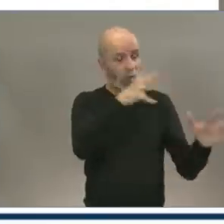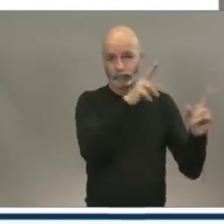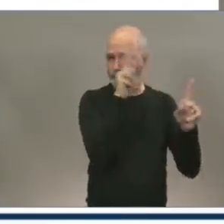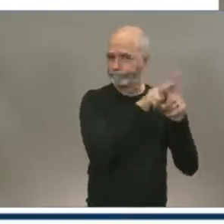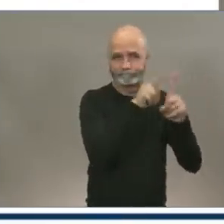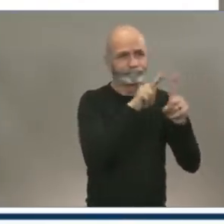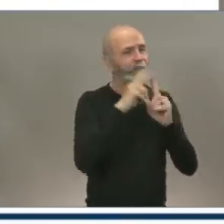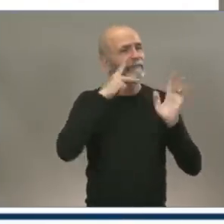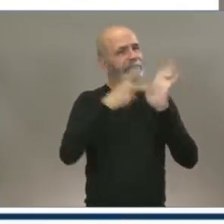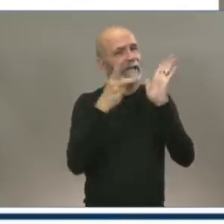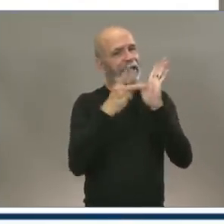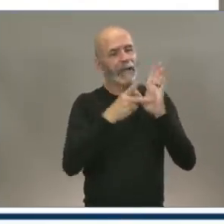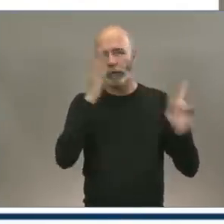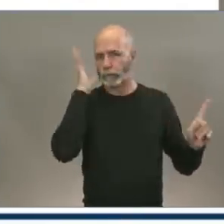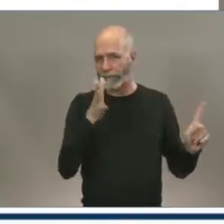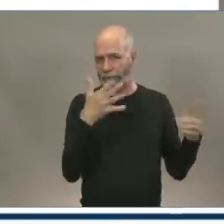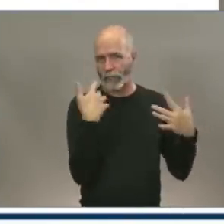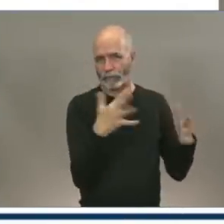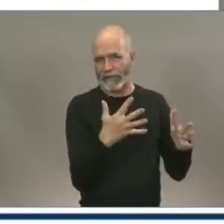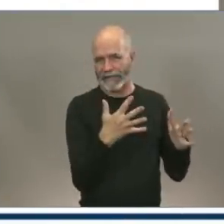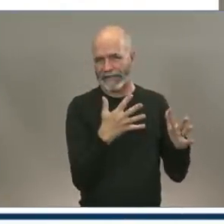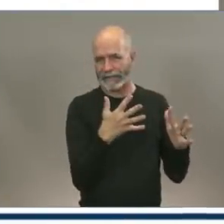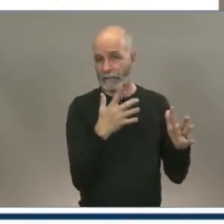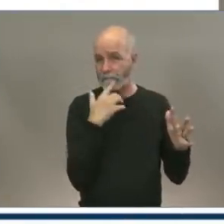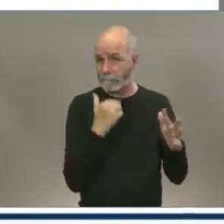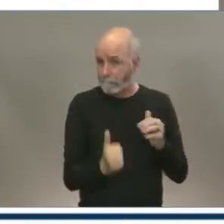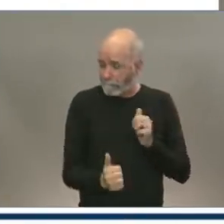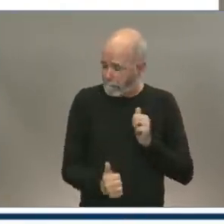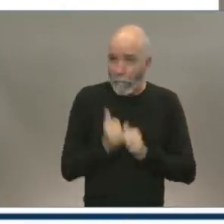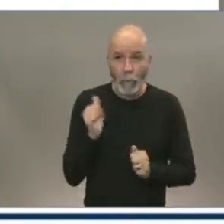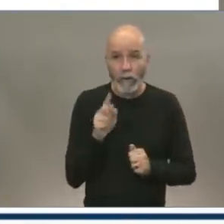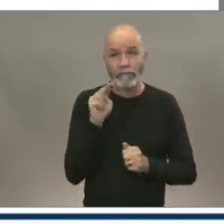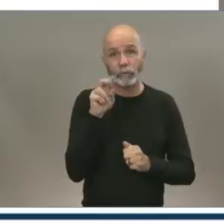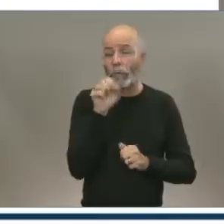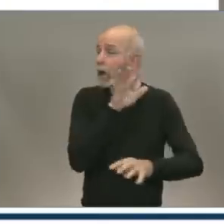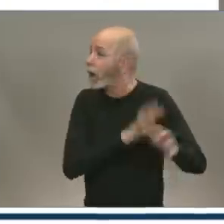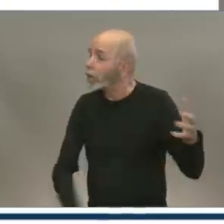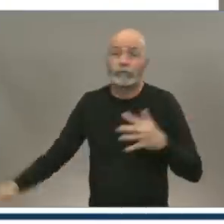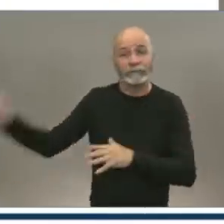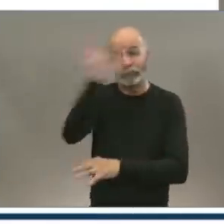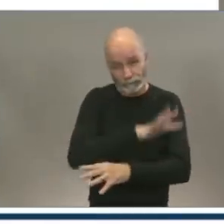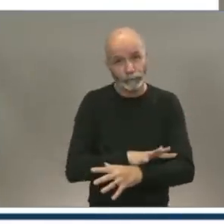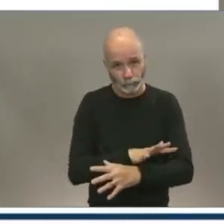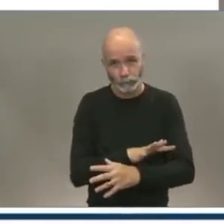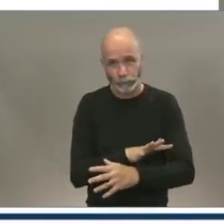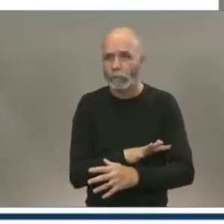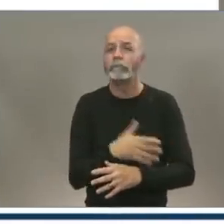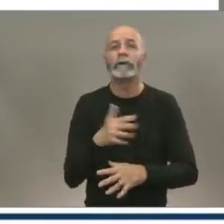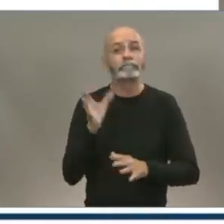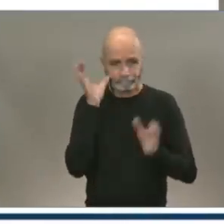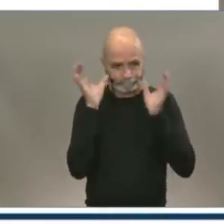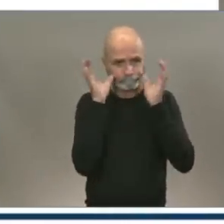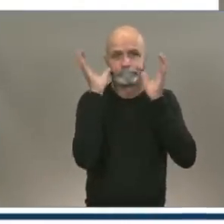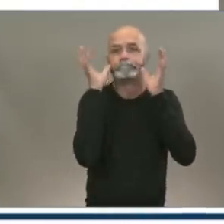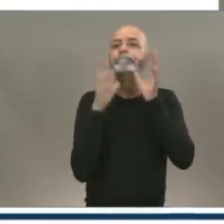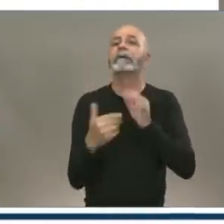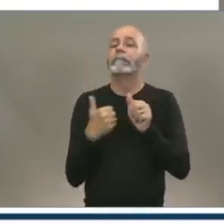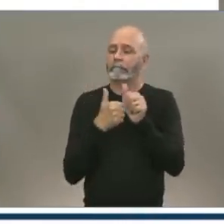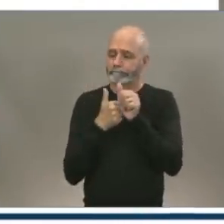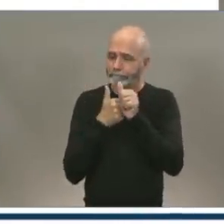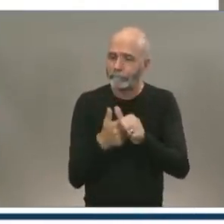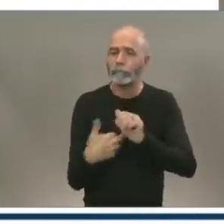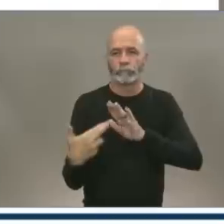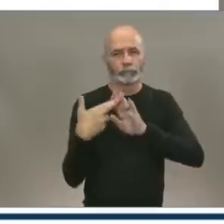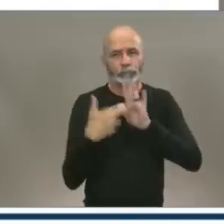those Nova Scotians, the vast majority of Nova Scotians who have answered the call and are getting vaccinated, a huge thank